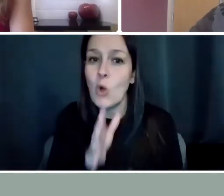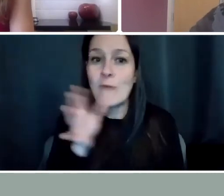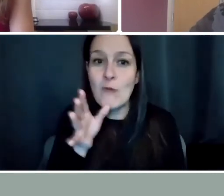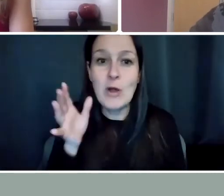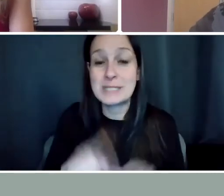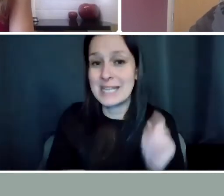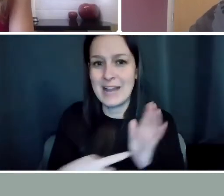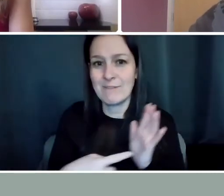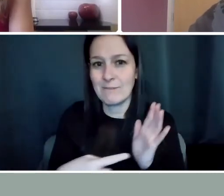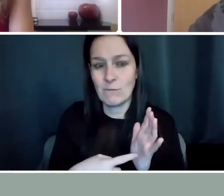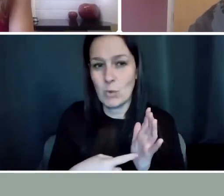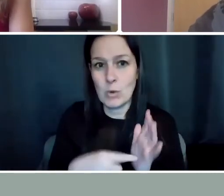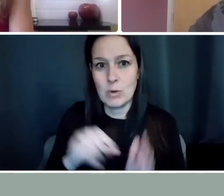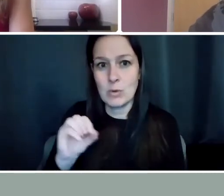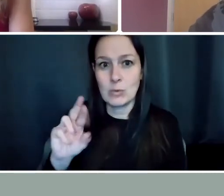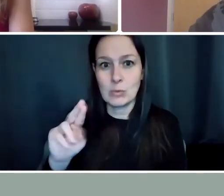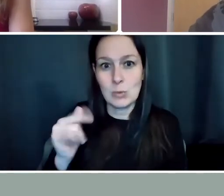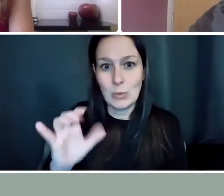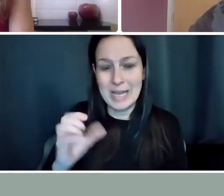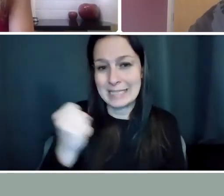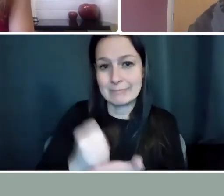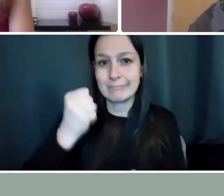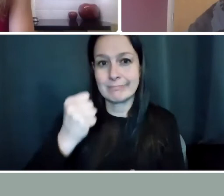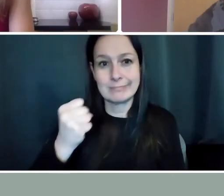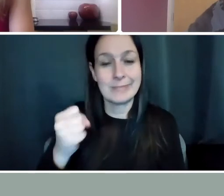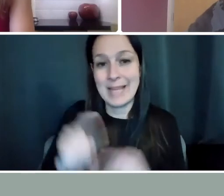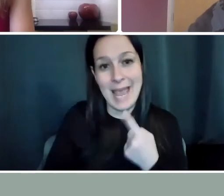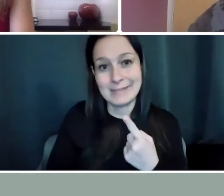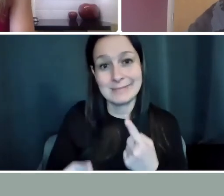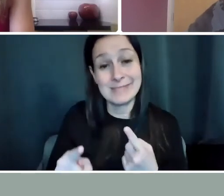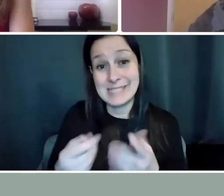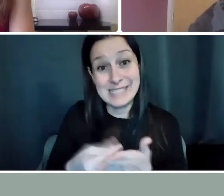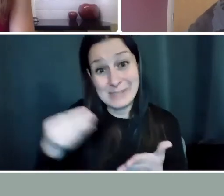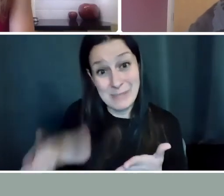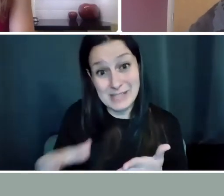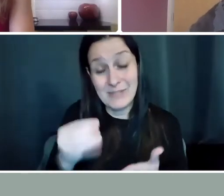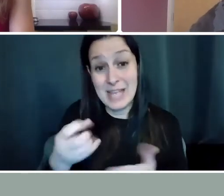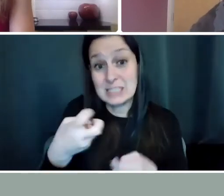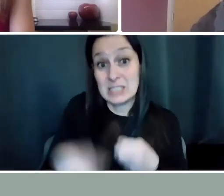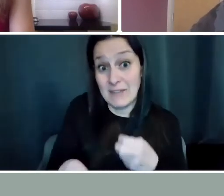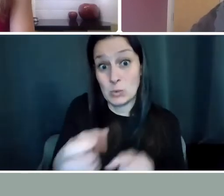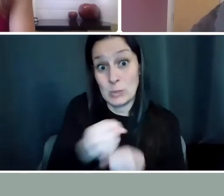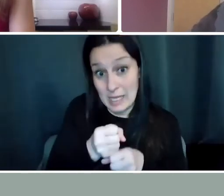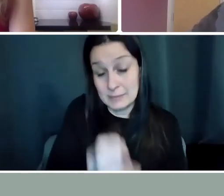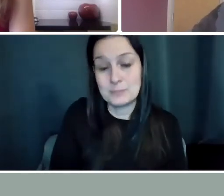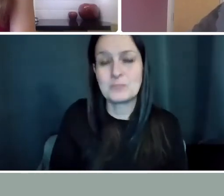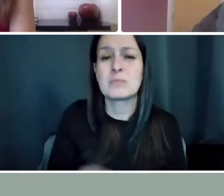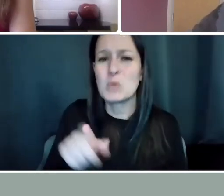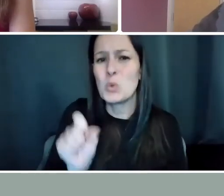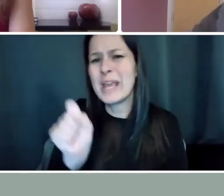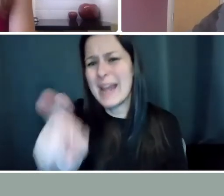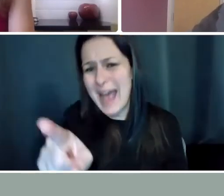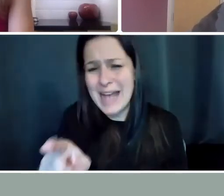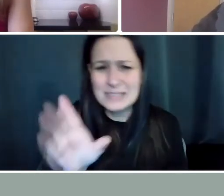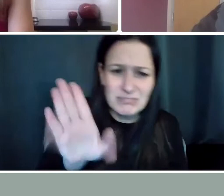cannot afford the organic stamp of approval. It's very expensive and very difficult to get. So you can ask those